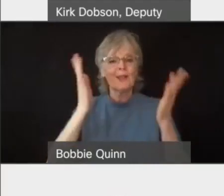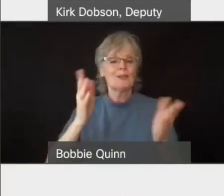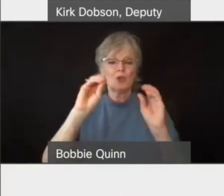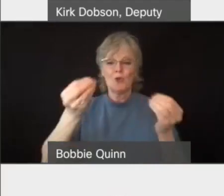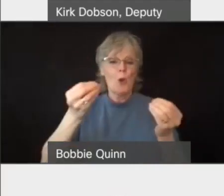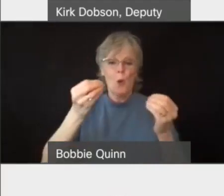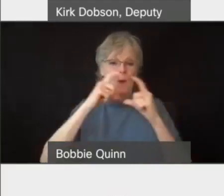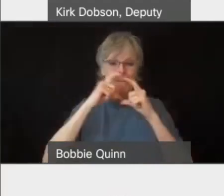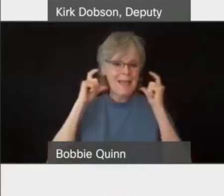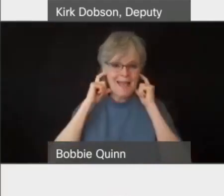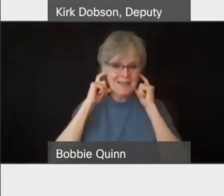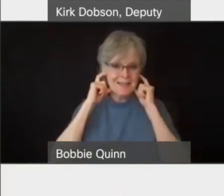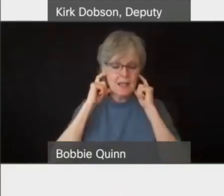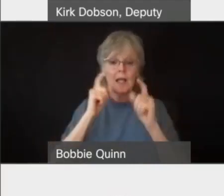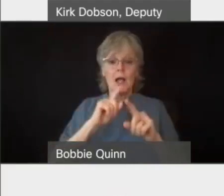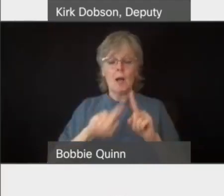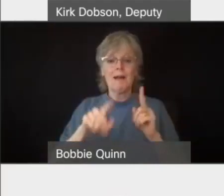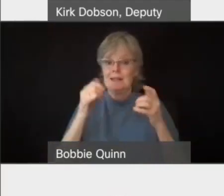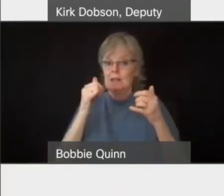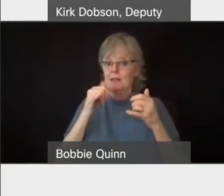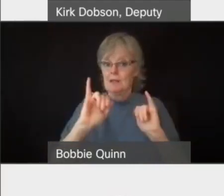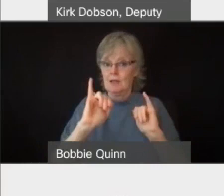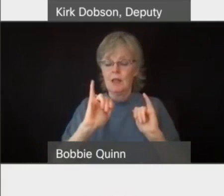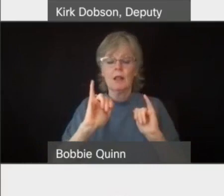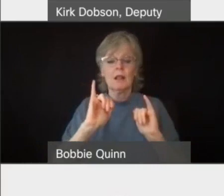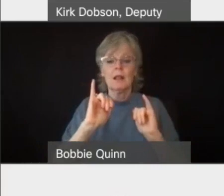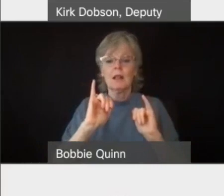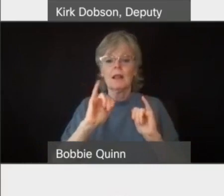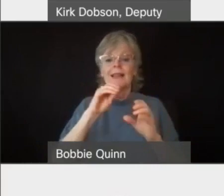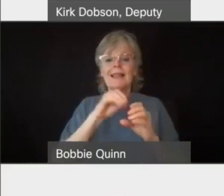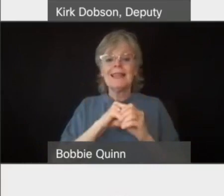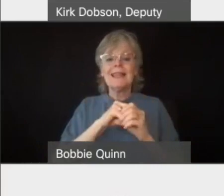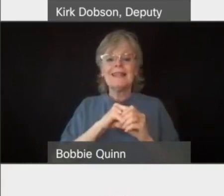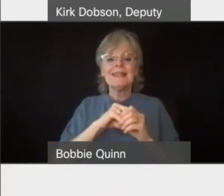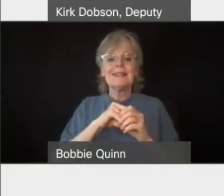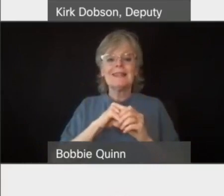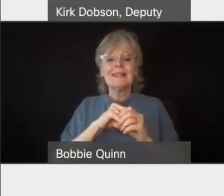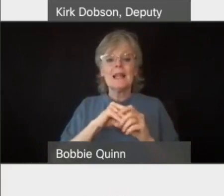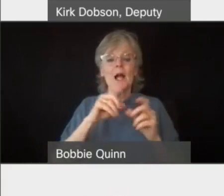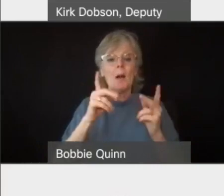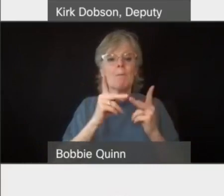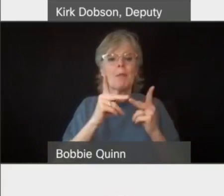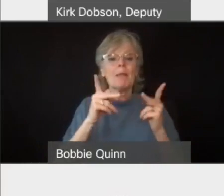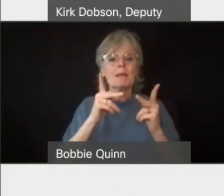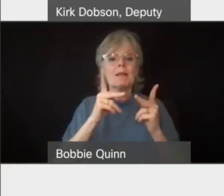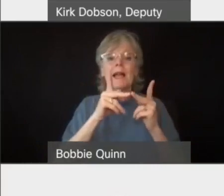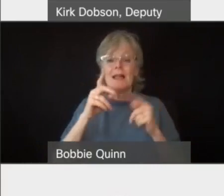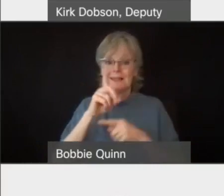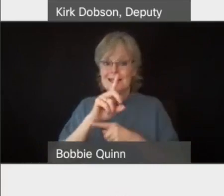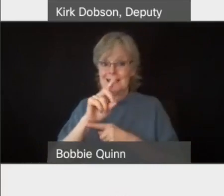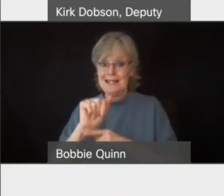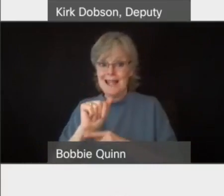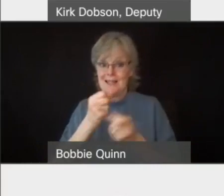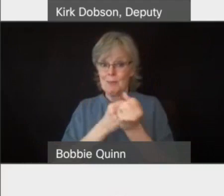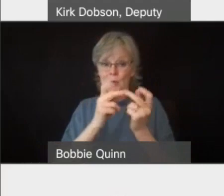of these changes have changed any of our practices in any of the placements supported by DDA. It